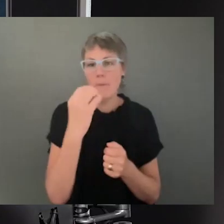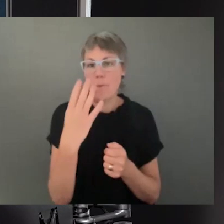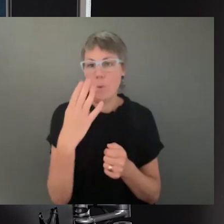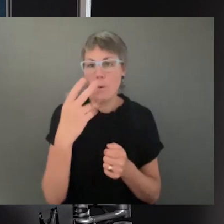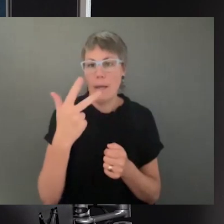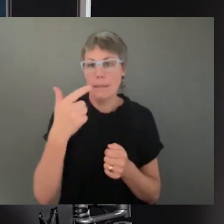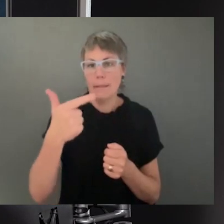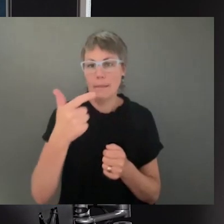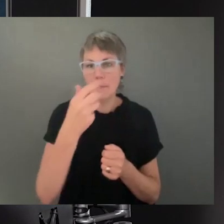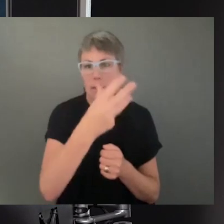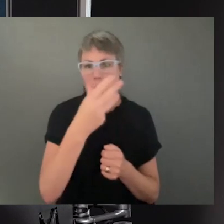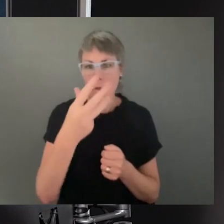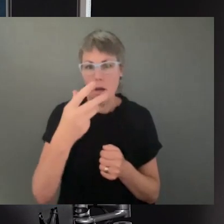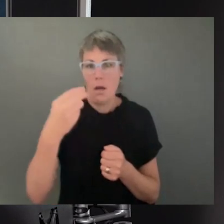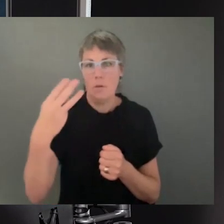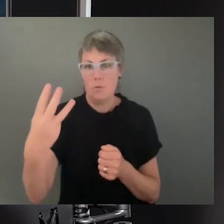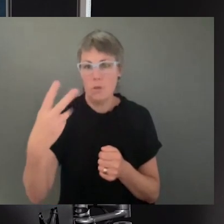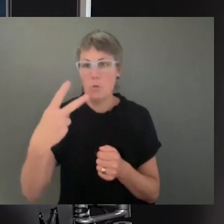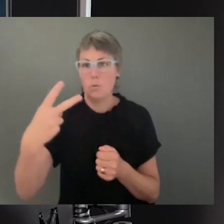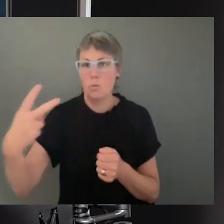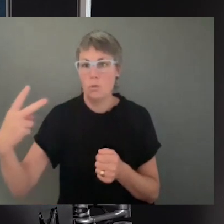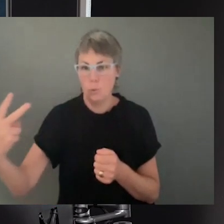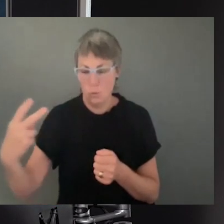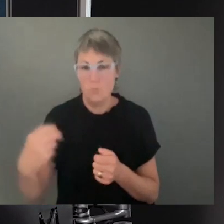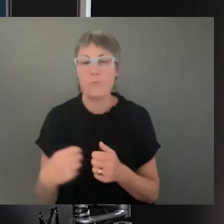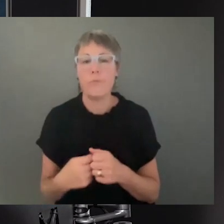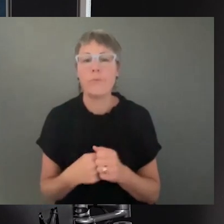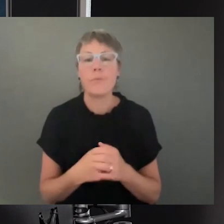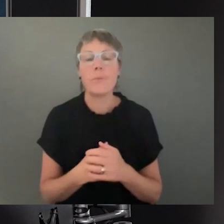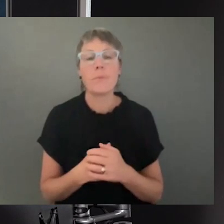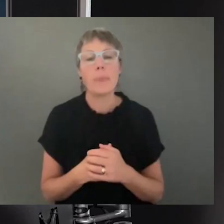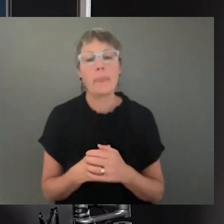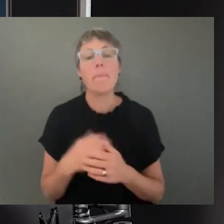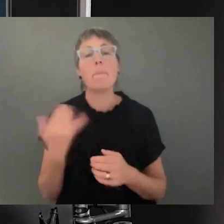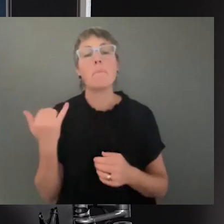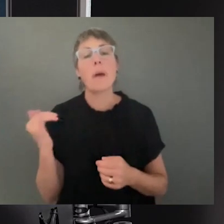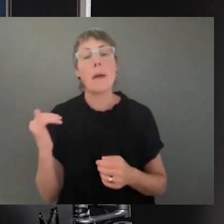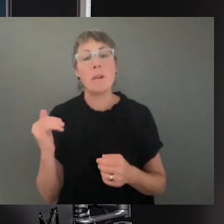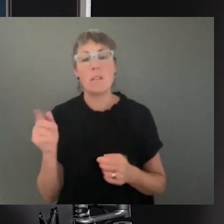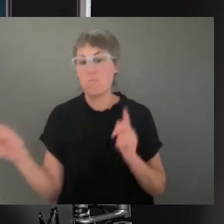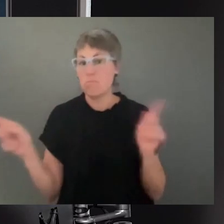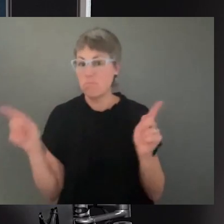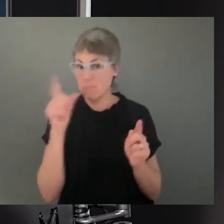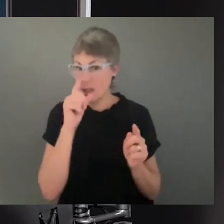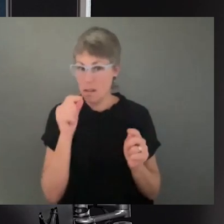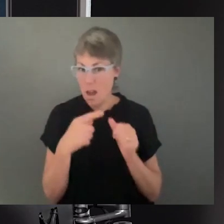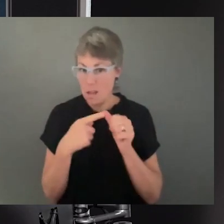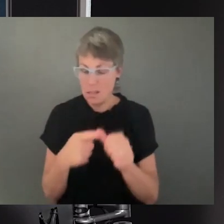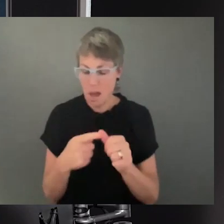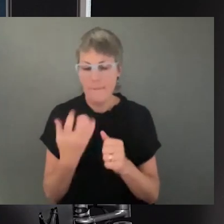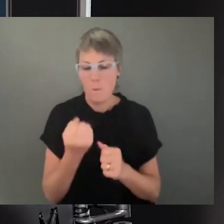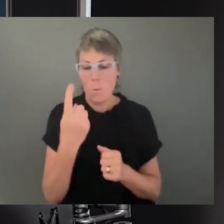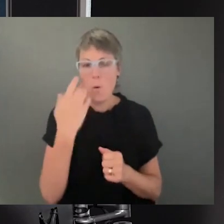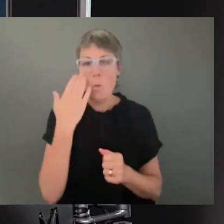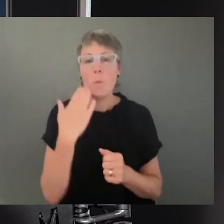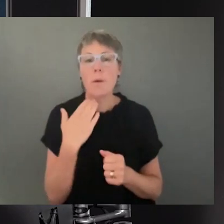on 0487 993 222. This is a question that perhaps both of you can answer. Michelle from Atherton has